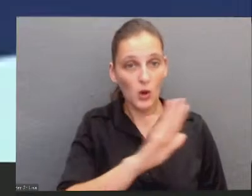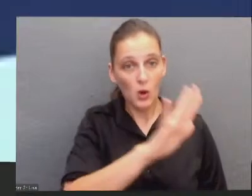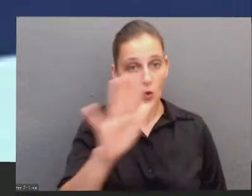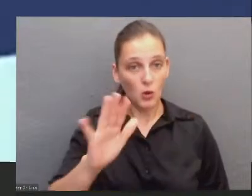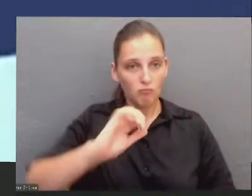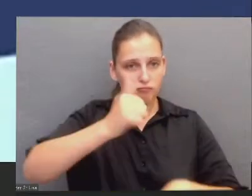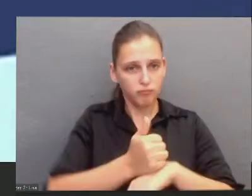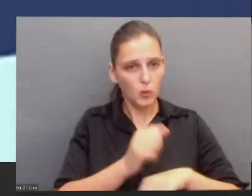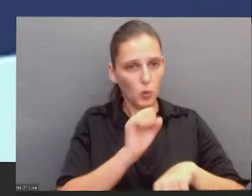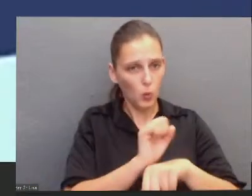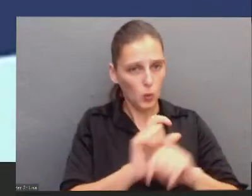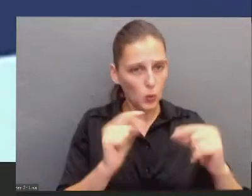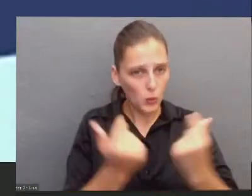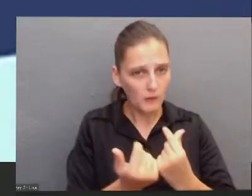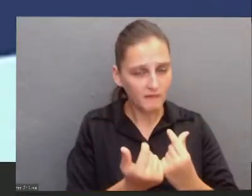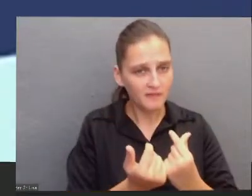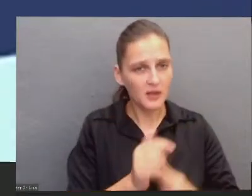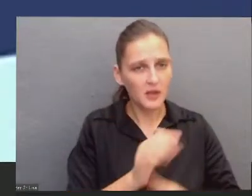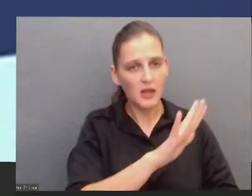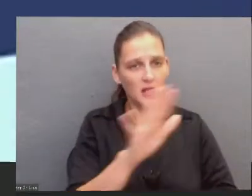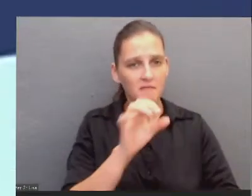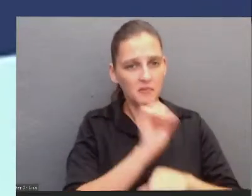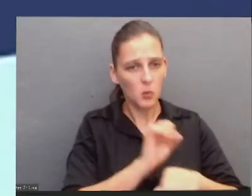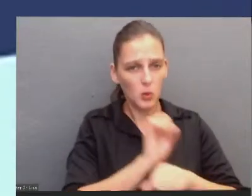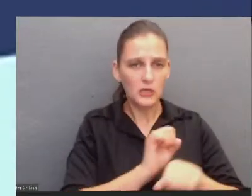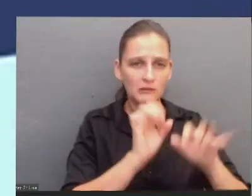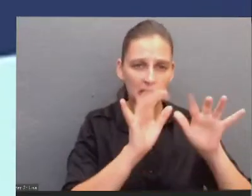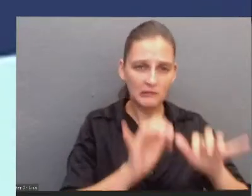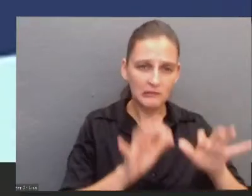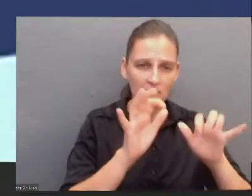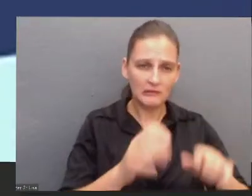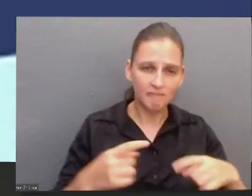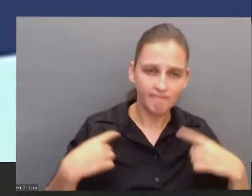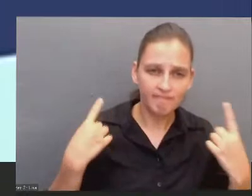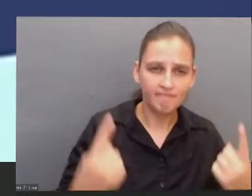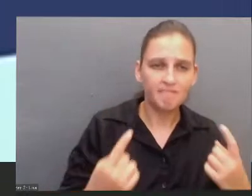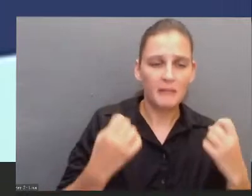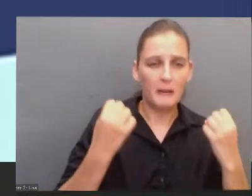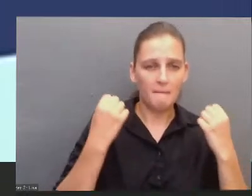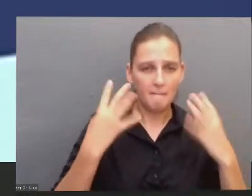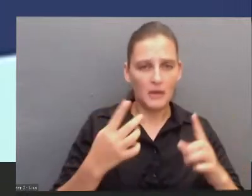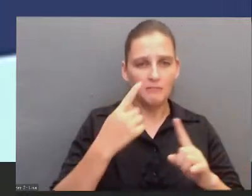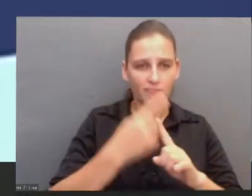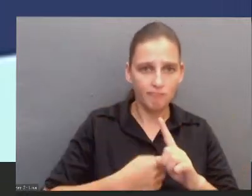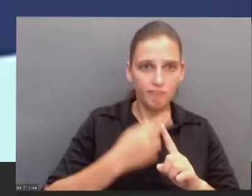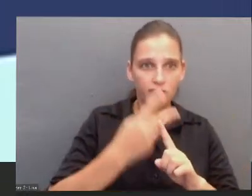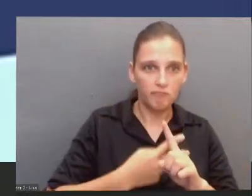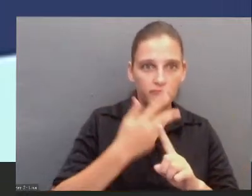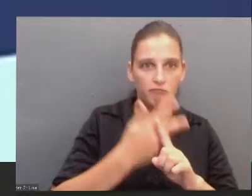work informed in that work group by these many months at this quick cadence.